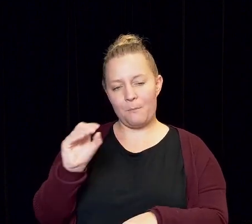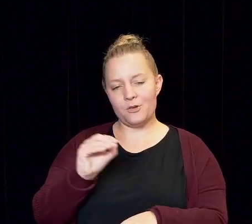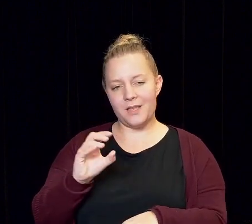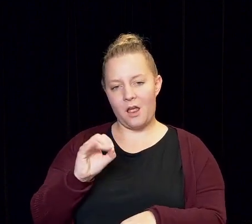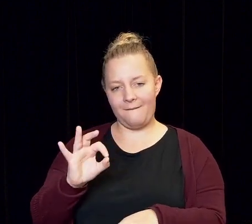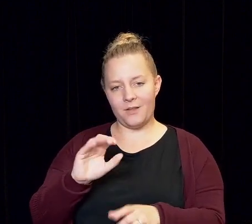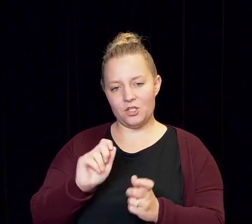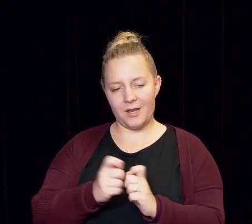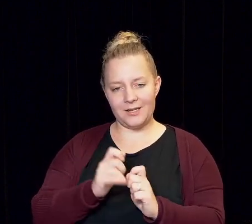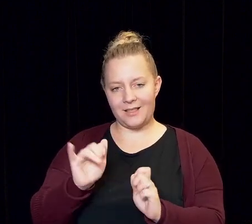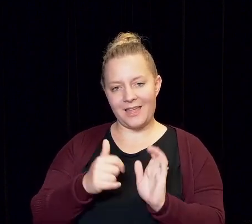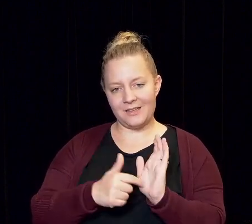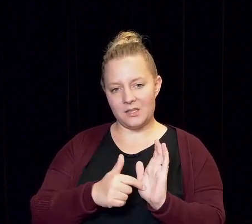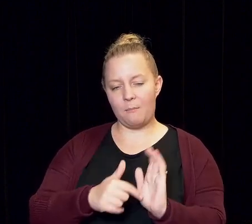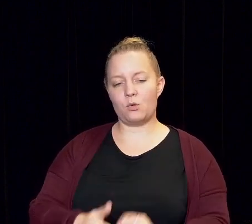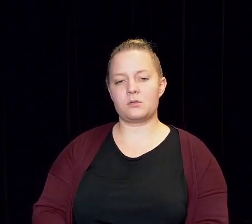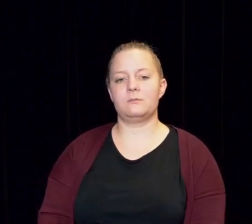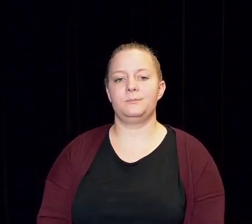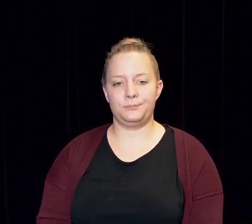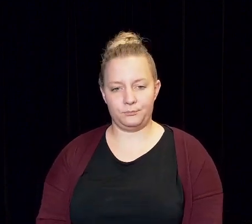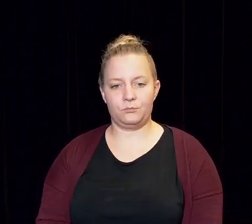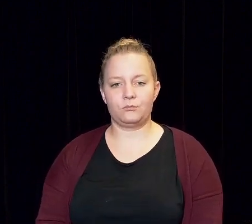change like we did in the examples.